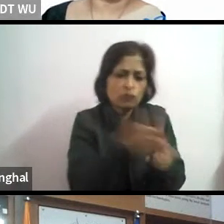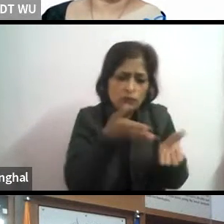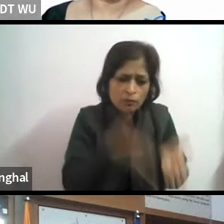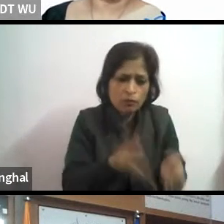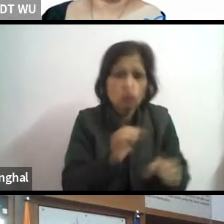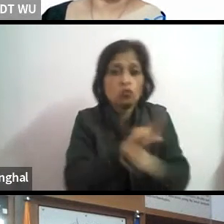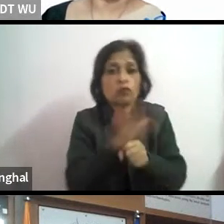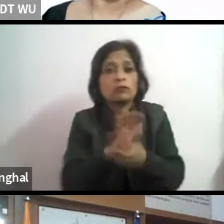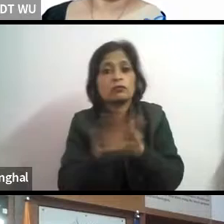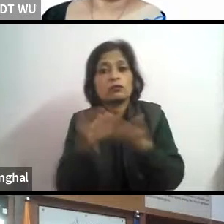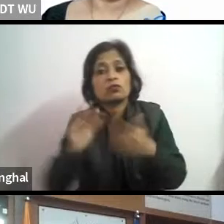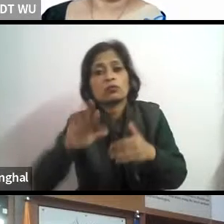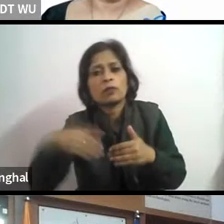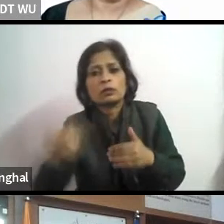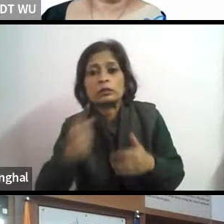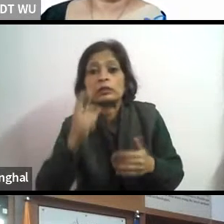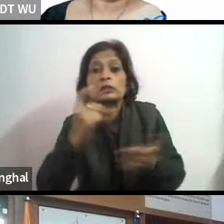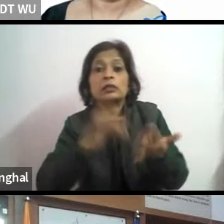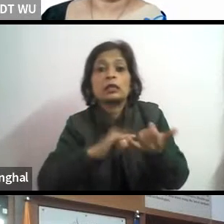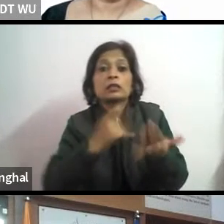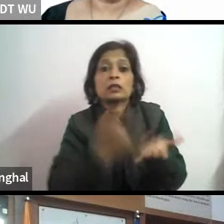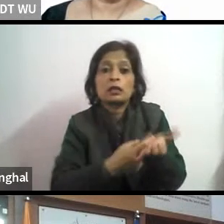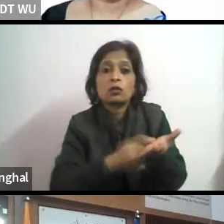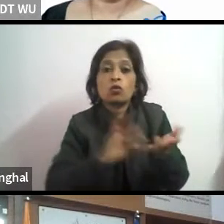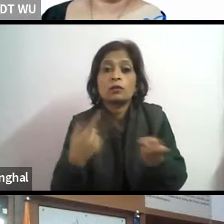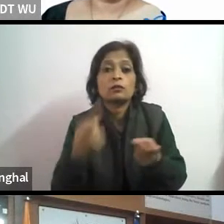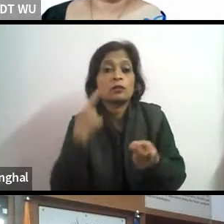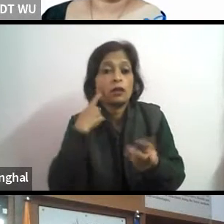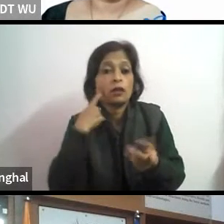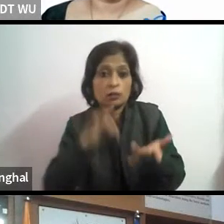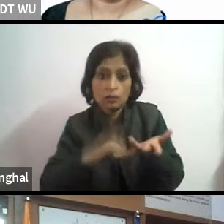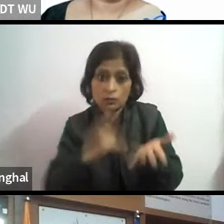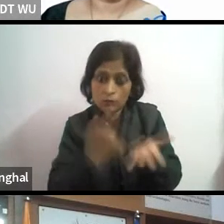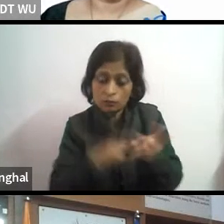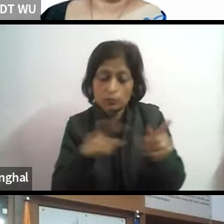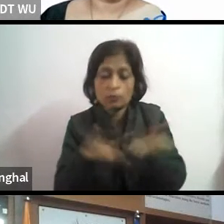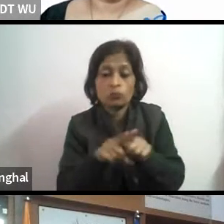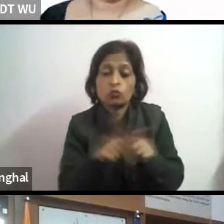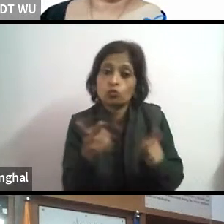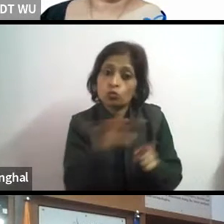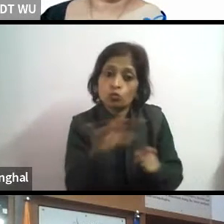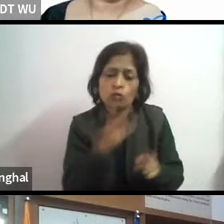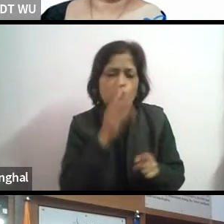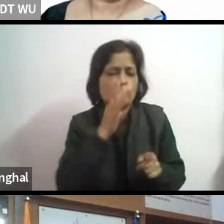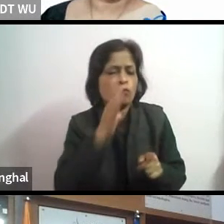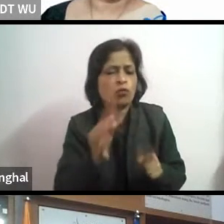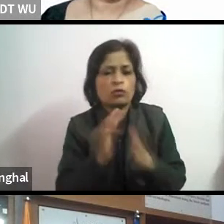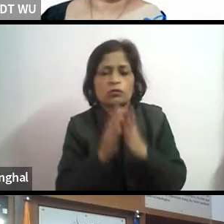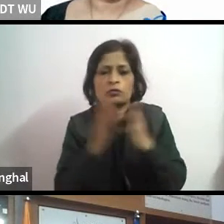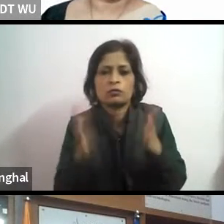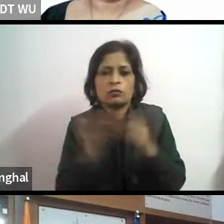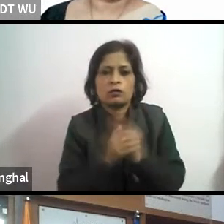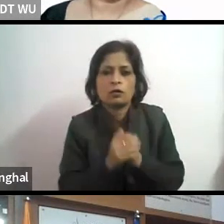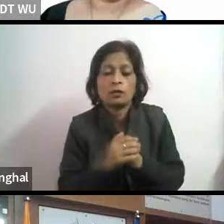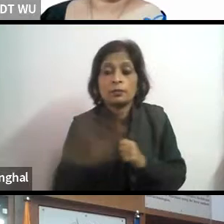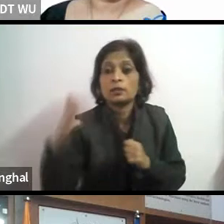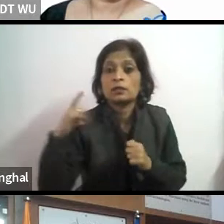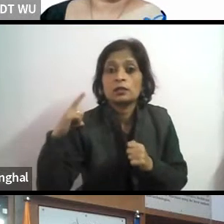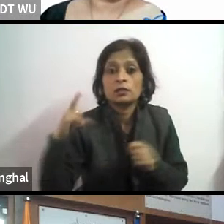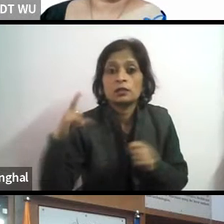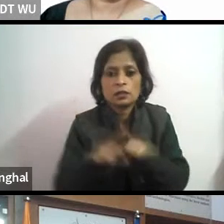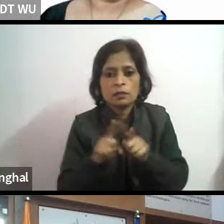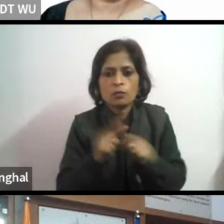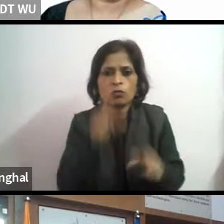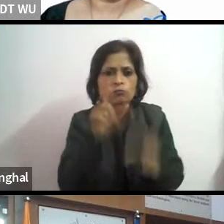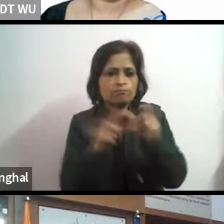not only CSR, but ISR is also becoming very, very important. Now, for leadership and participation is the second